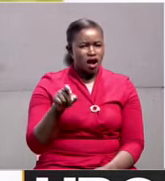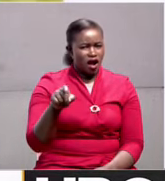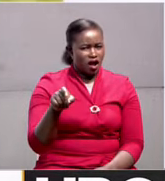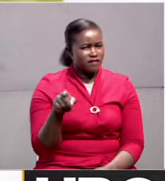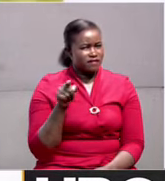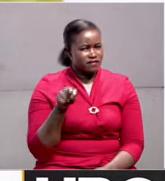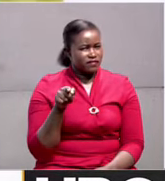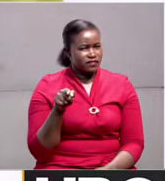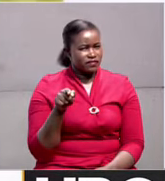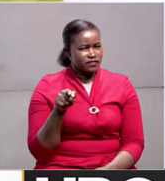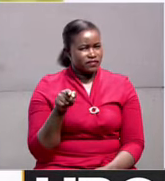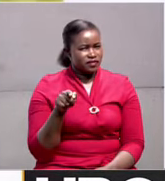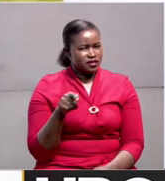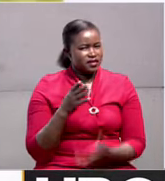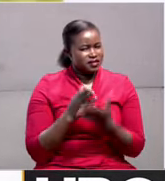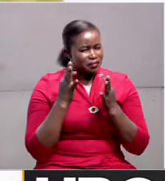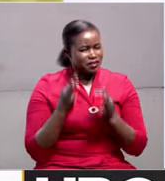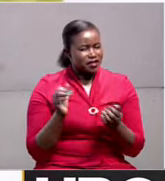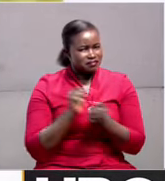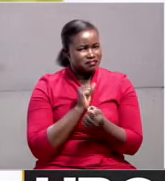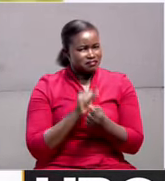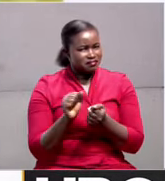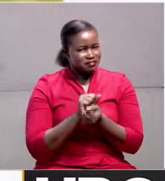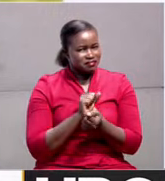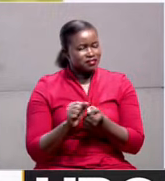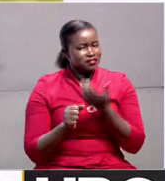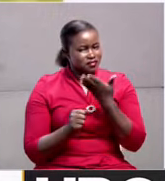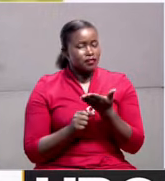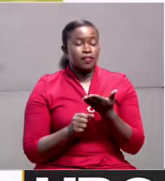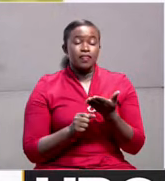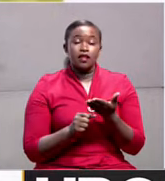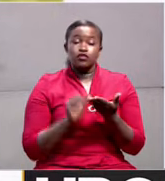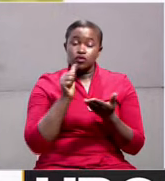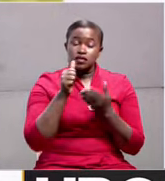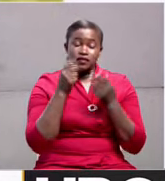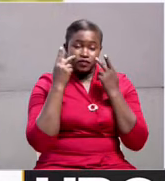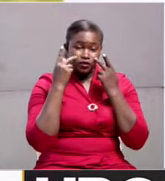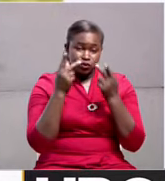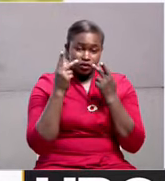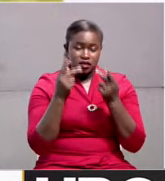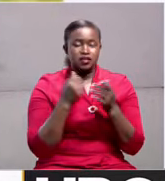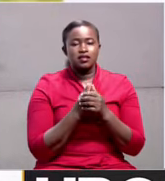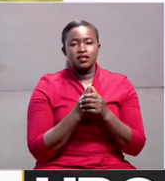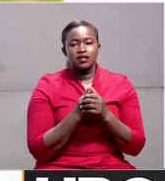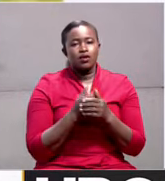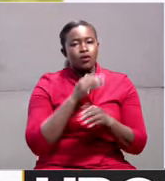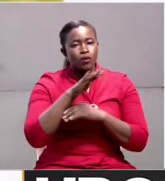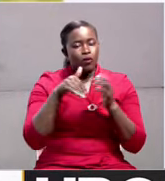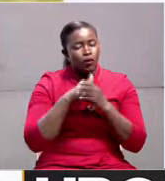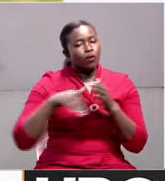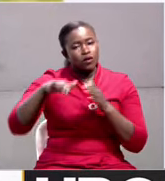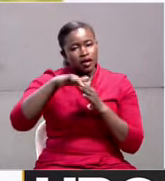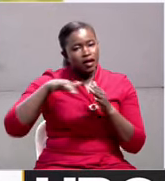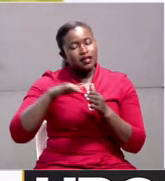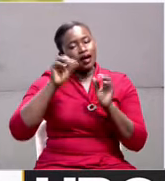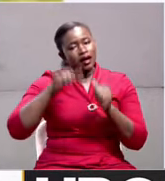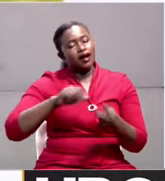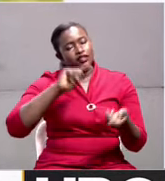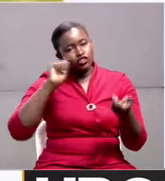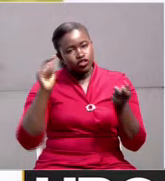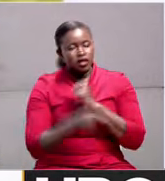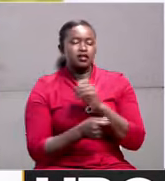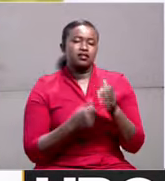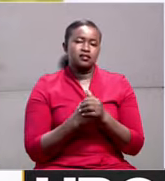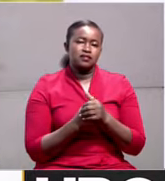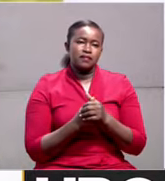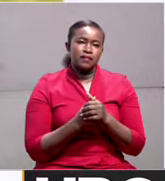the something there. So you can see this whole area can be changed totally. And you